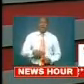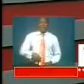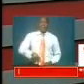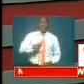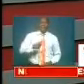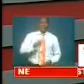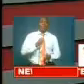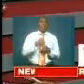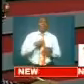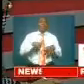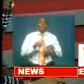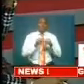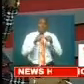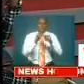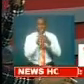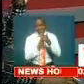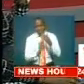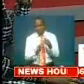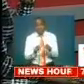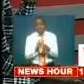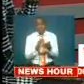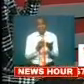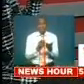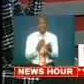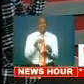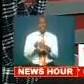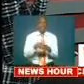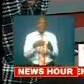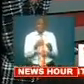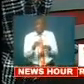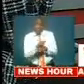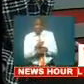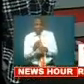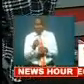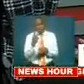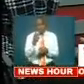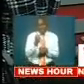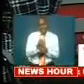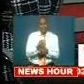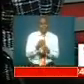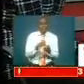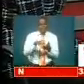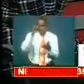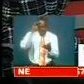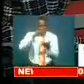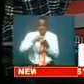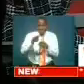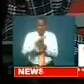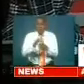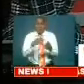makes me humble more. I think after a while in the music industry, it has taken me almost 2.5 years to study the music industry and really